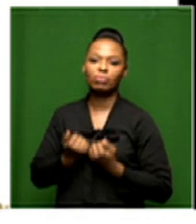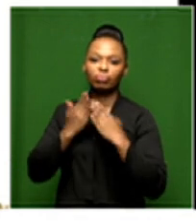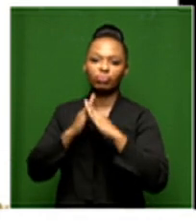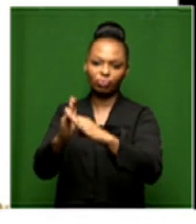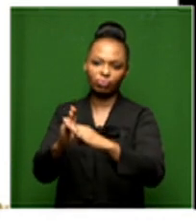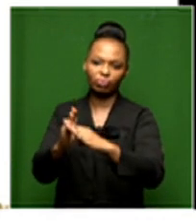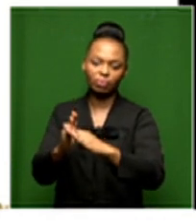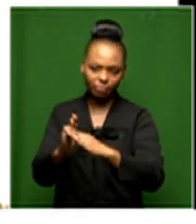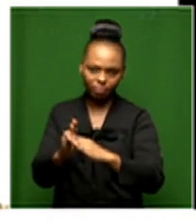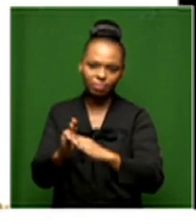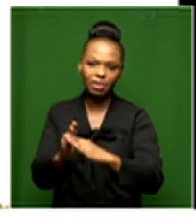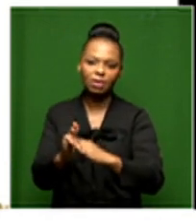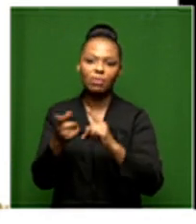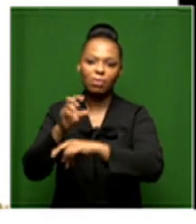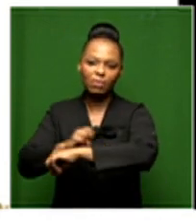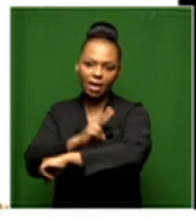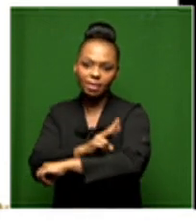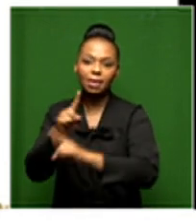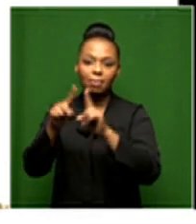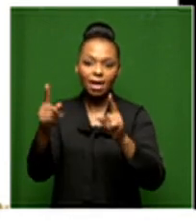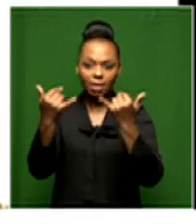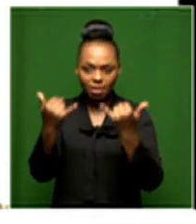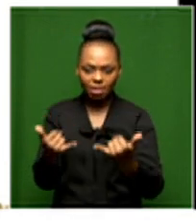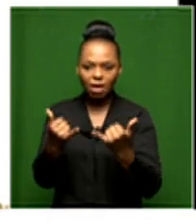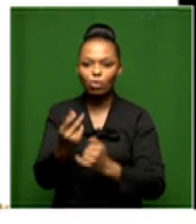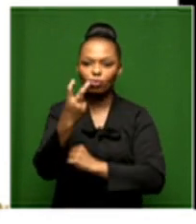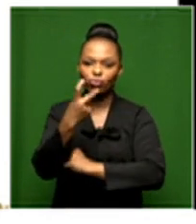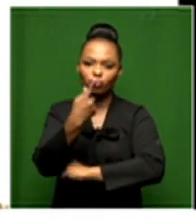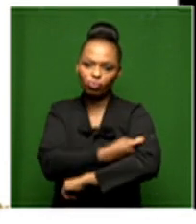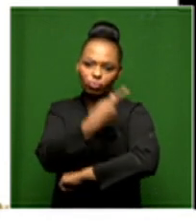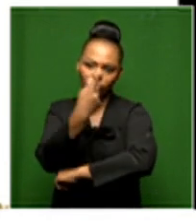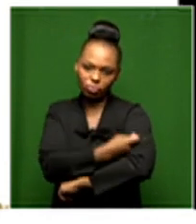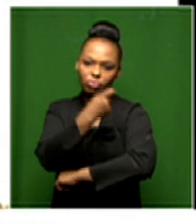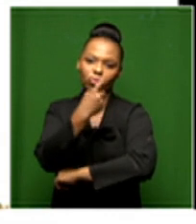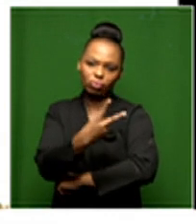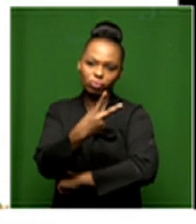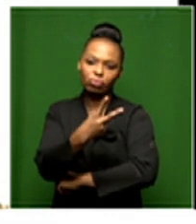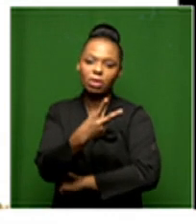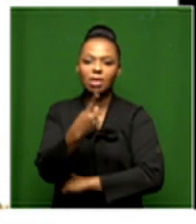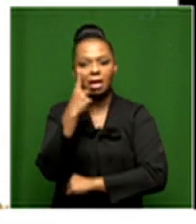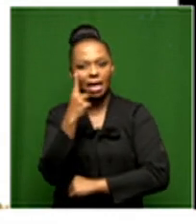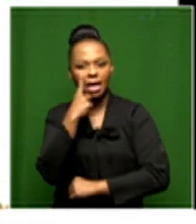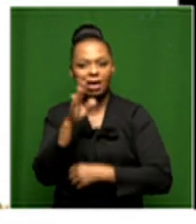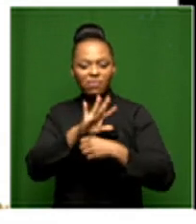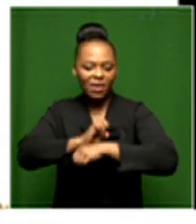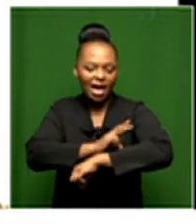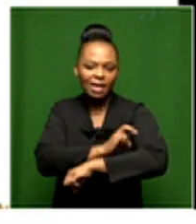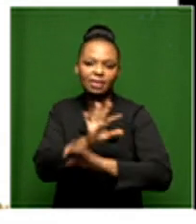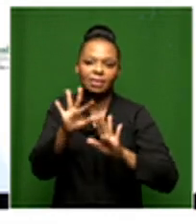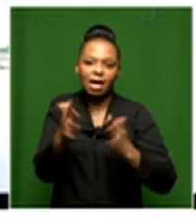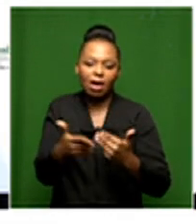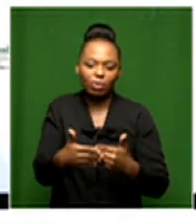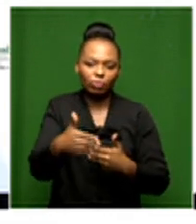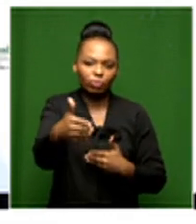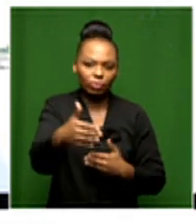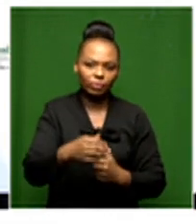virus. But at this stage, we're just talking about the 2 dose. Let us see how this virus behaves going forward.